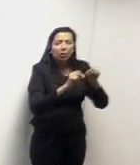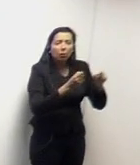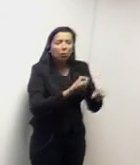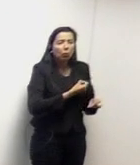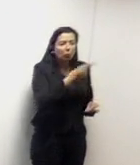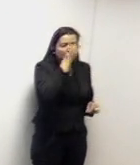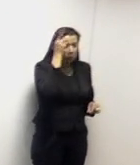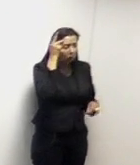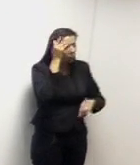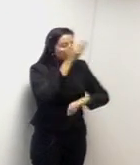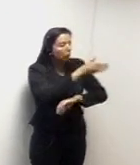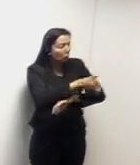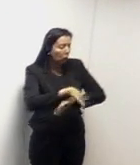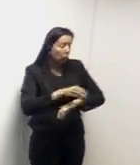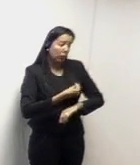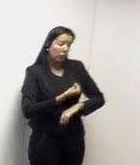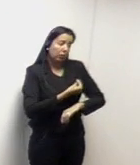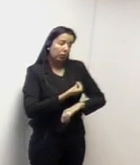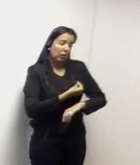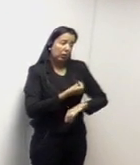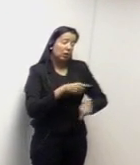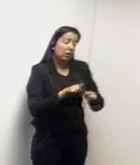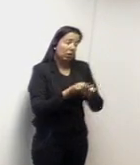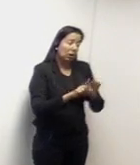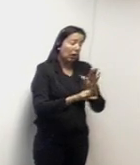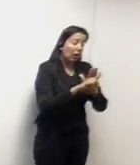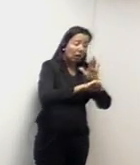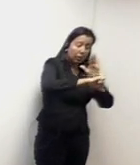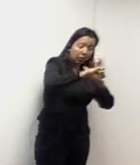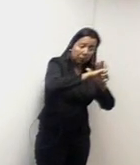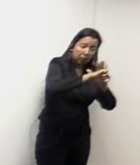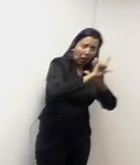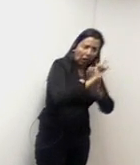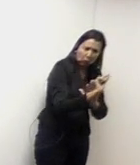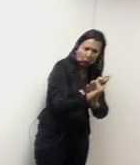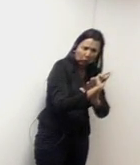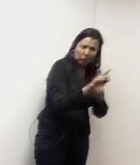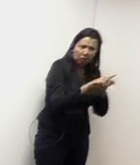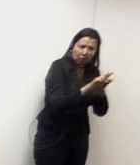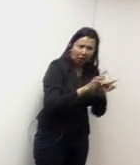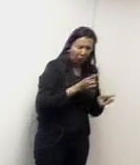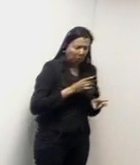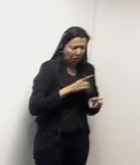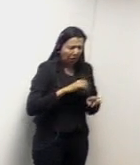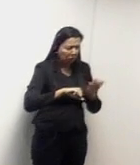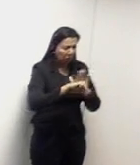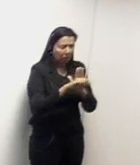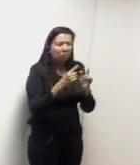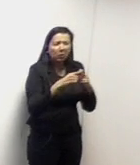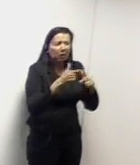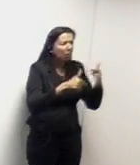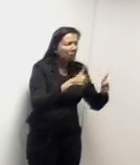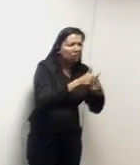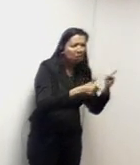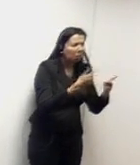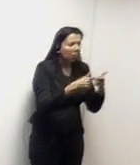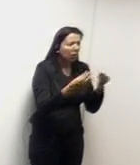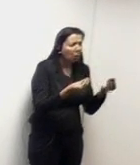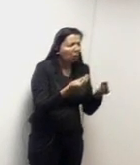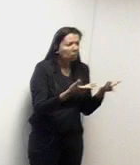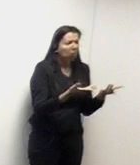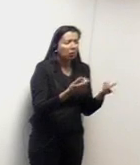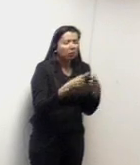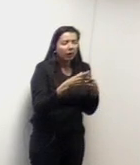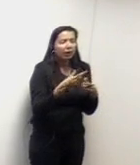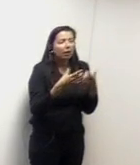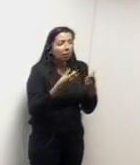So why don't they work? Well, from what we can see and what we know, they seem like they're